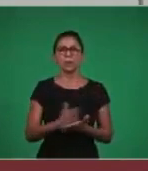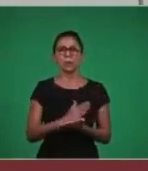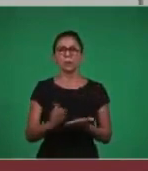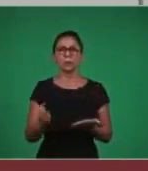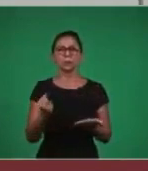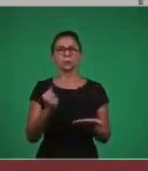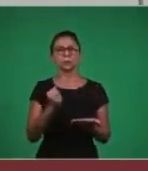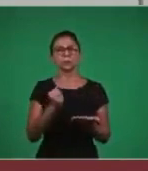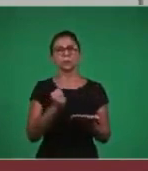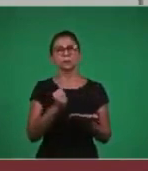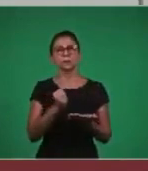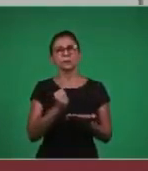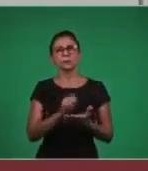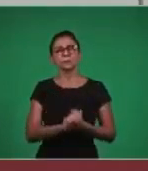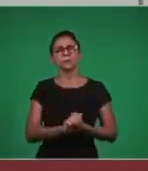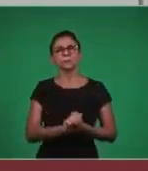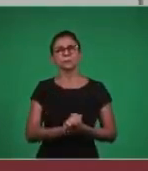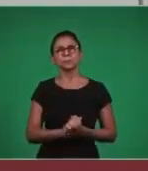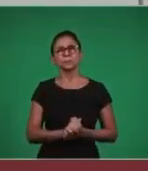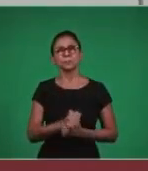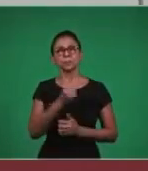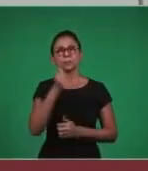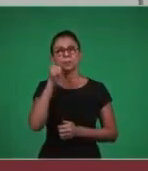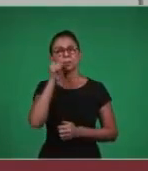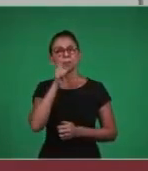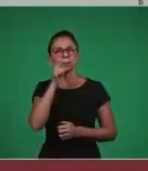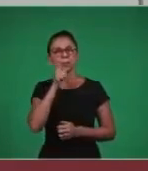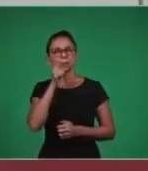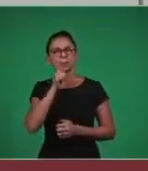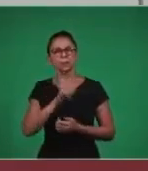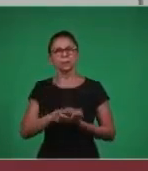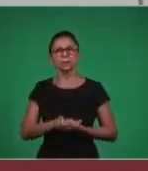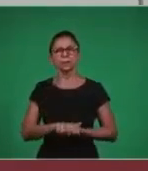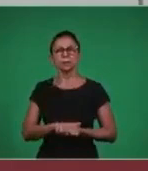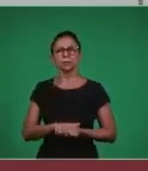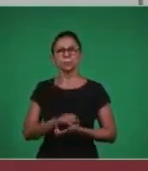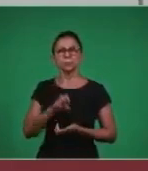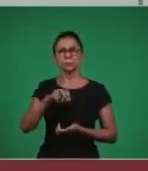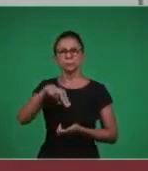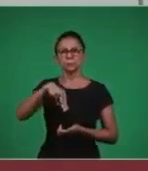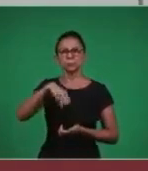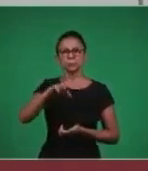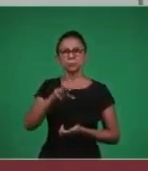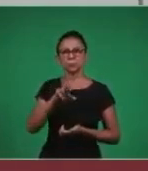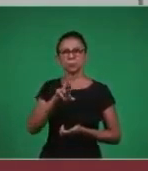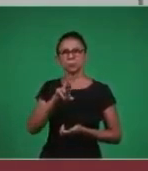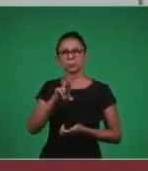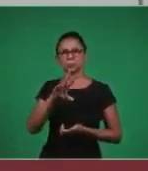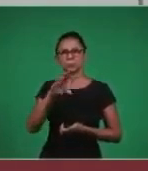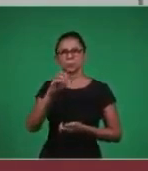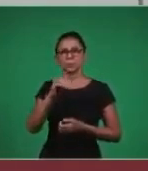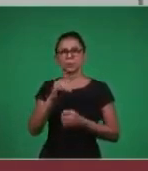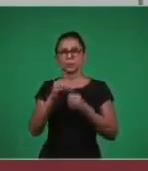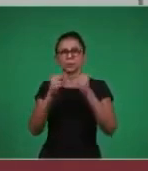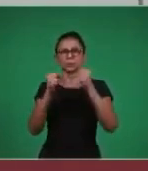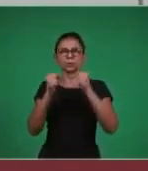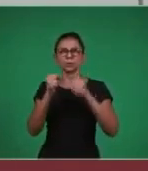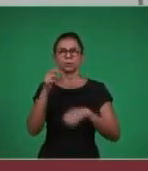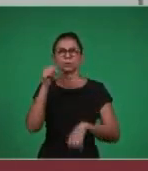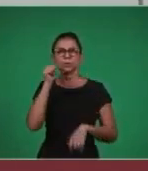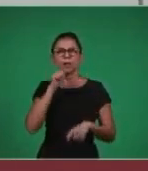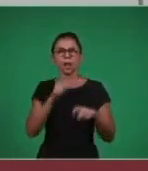bring here Deli Gaiman, a neuroscientist from the University of British